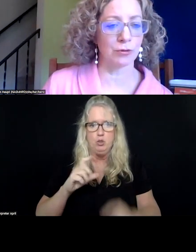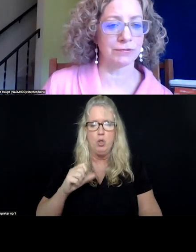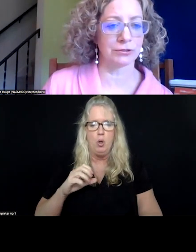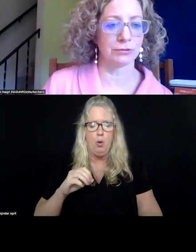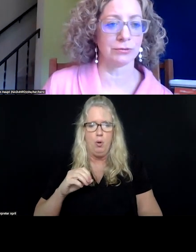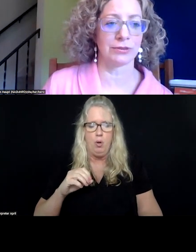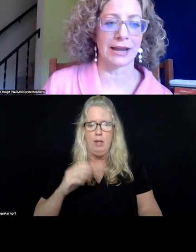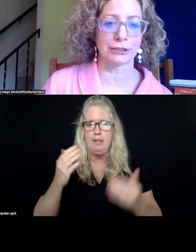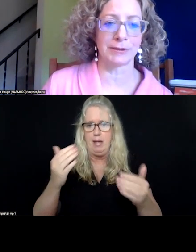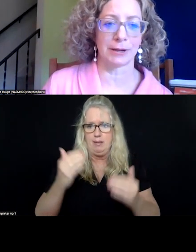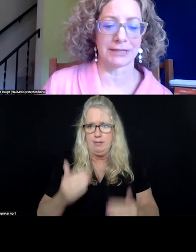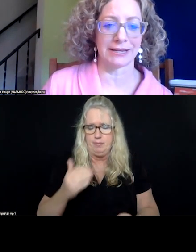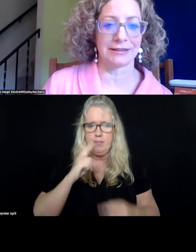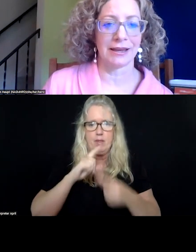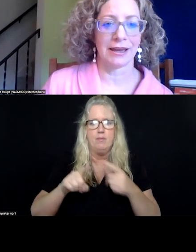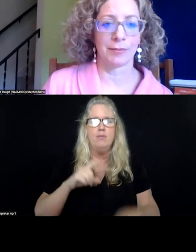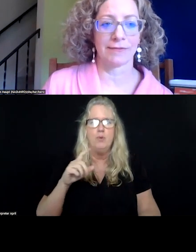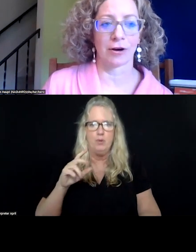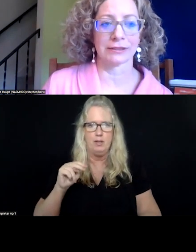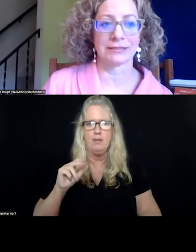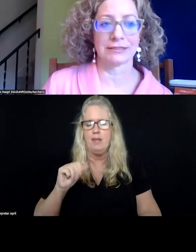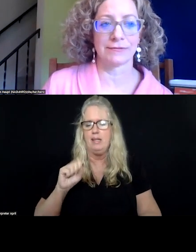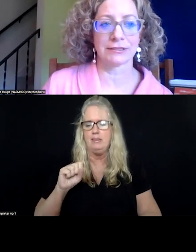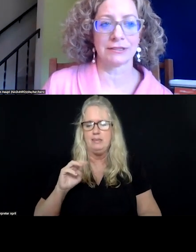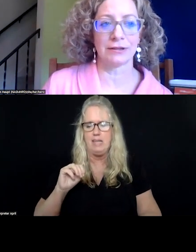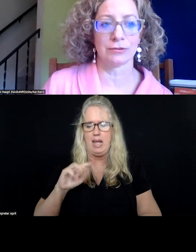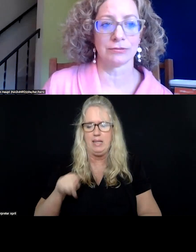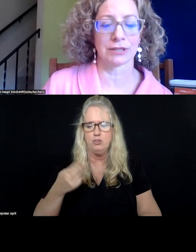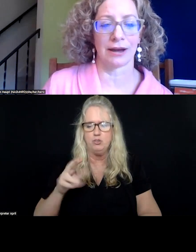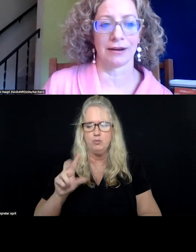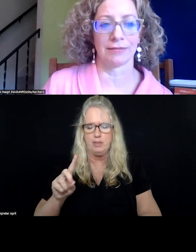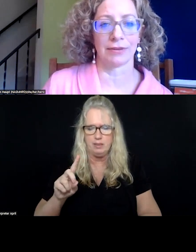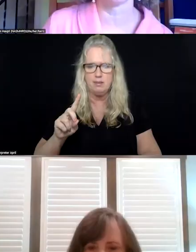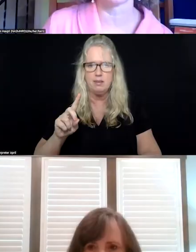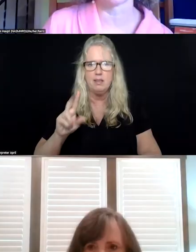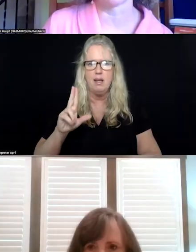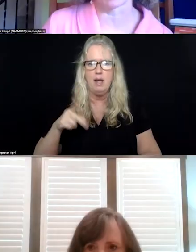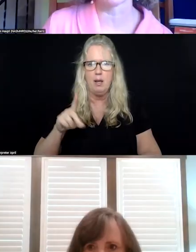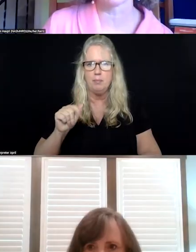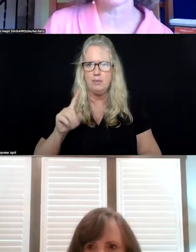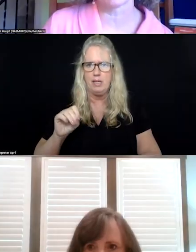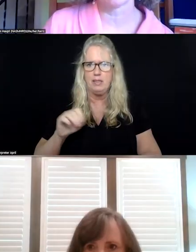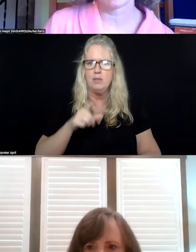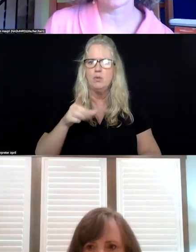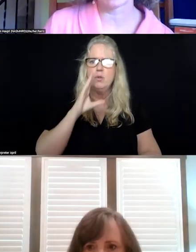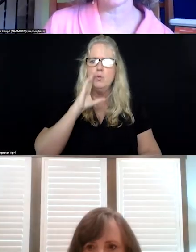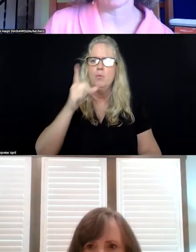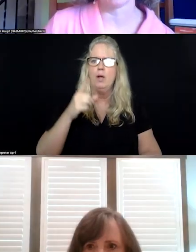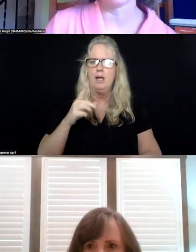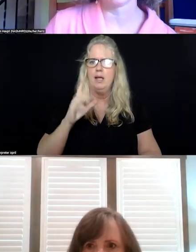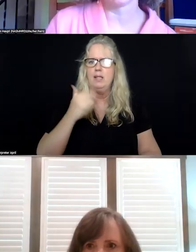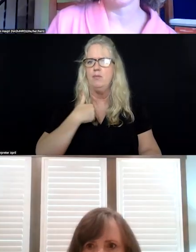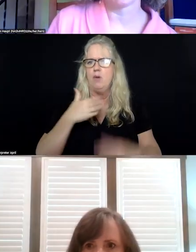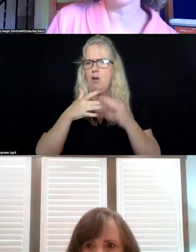let's move to the NASHBID update. And we have Arlene Jensen, who's one of our advisors at